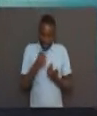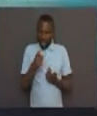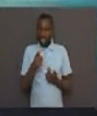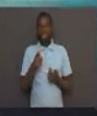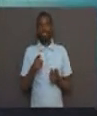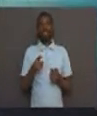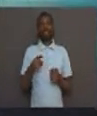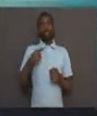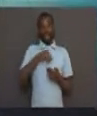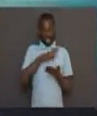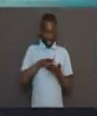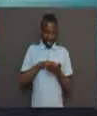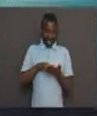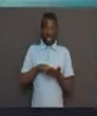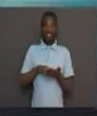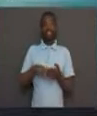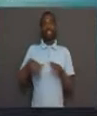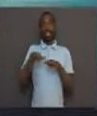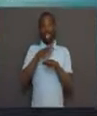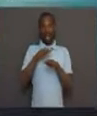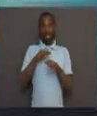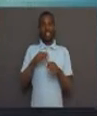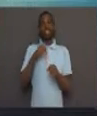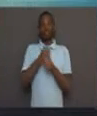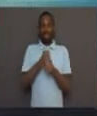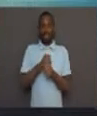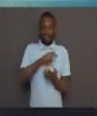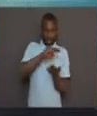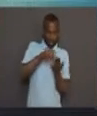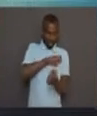applies to our study of nuclear energy.